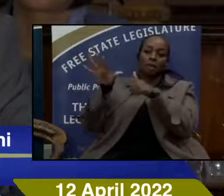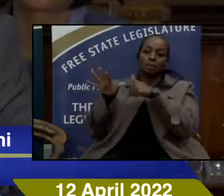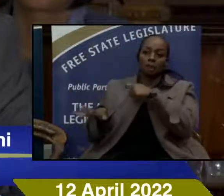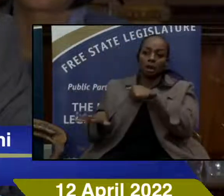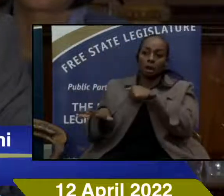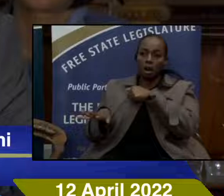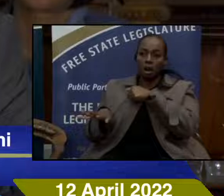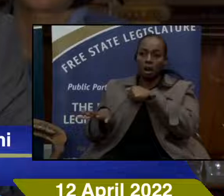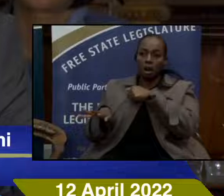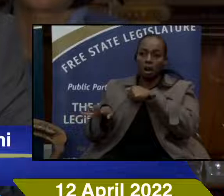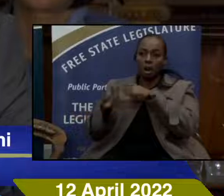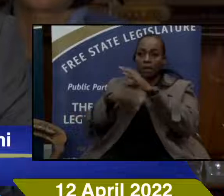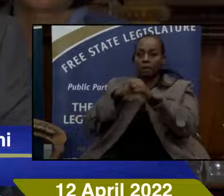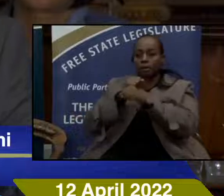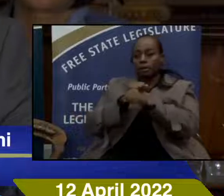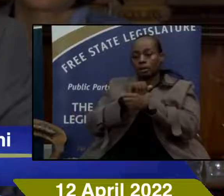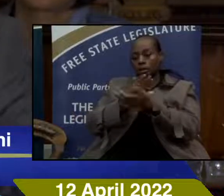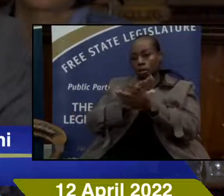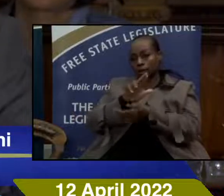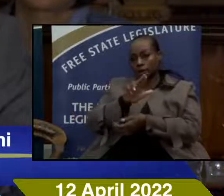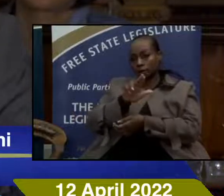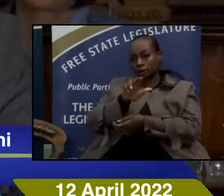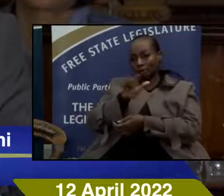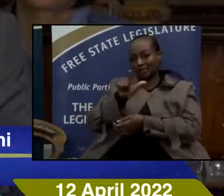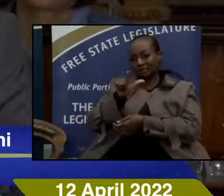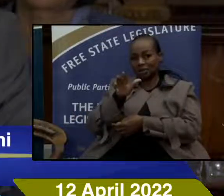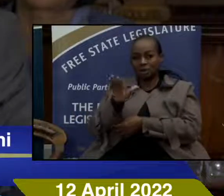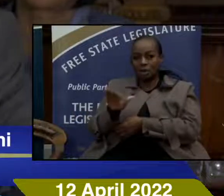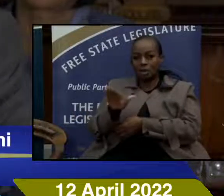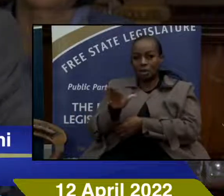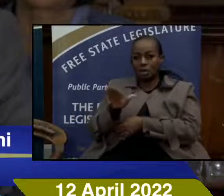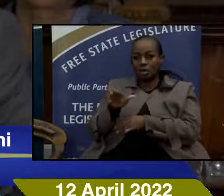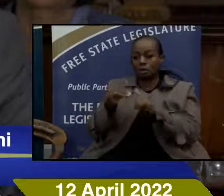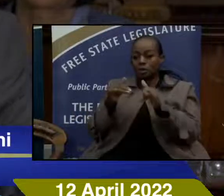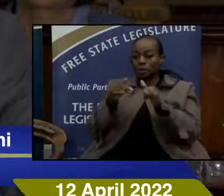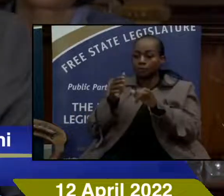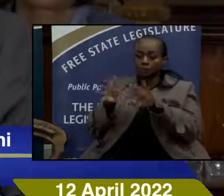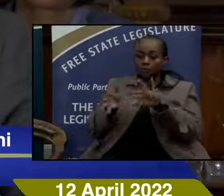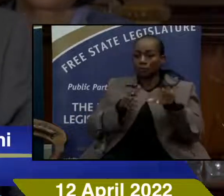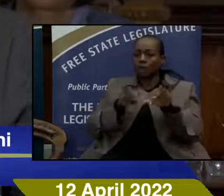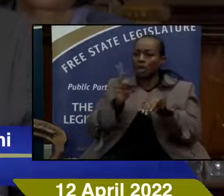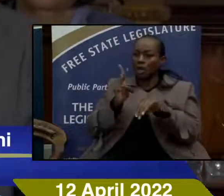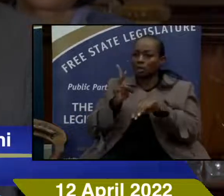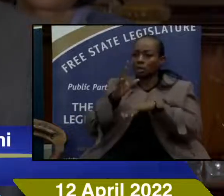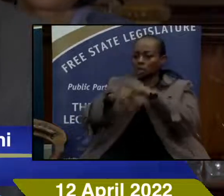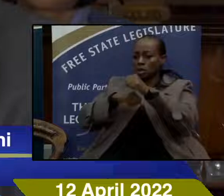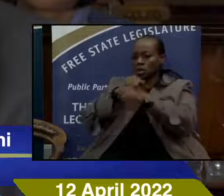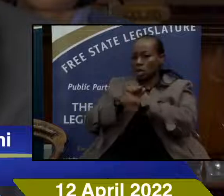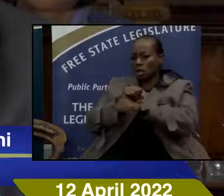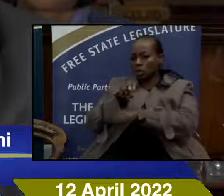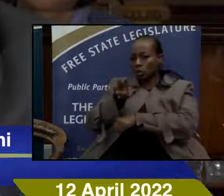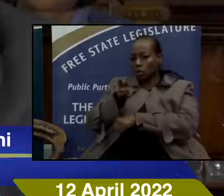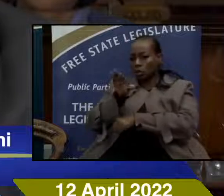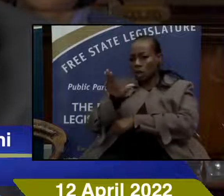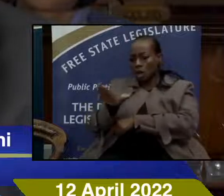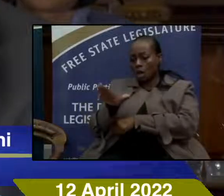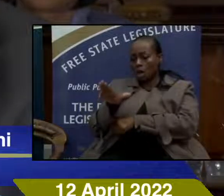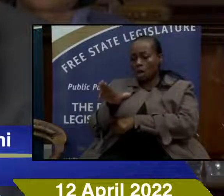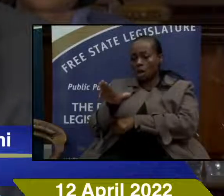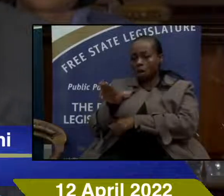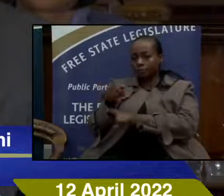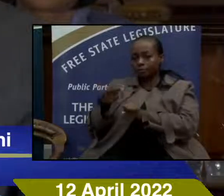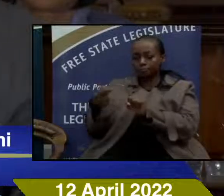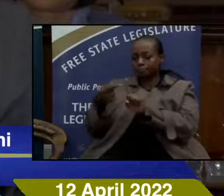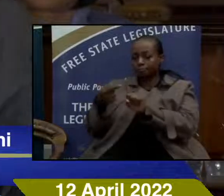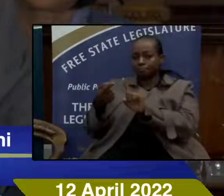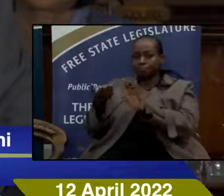1979. And again, it is the 29th years since the death